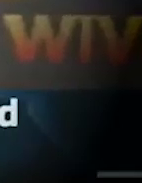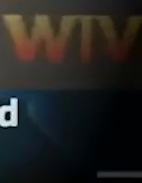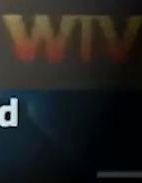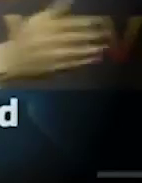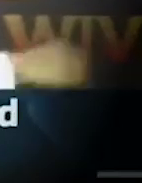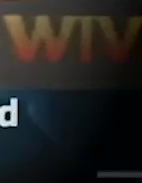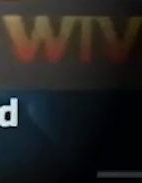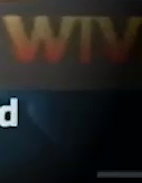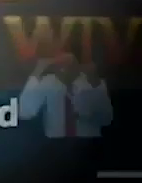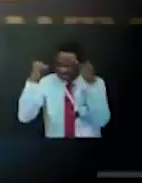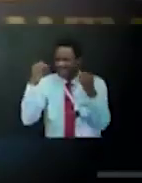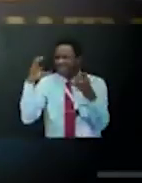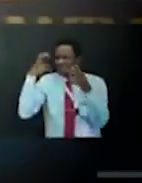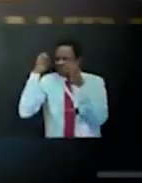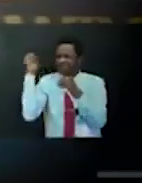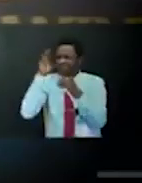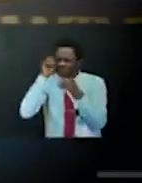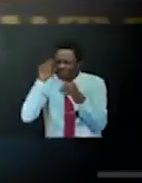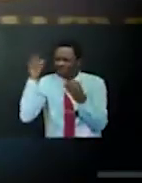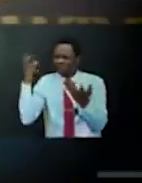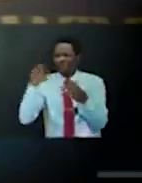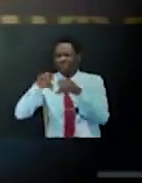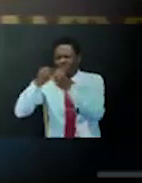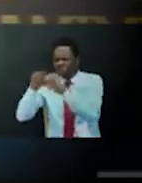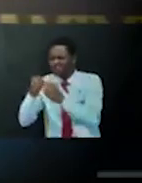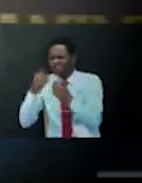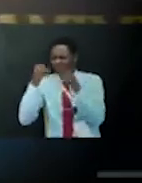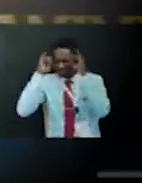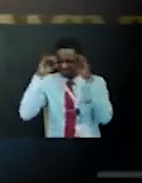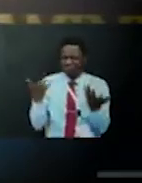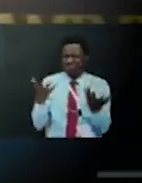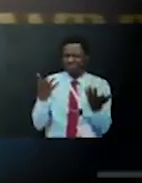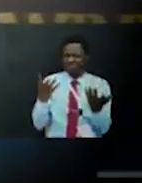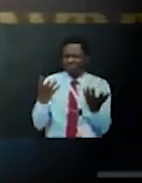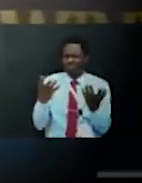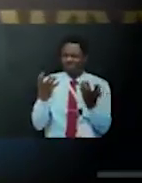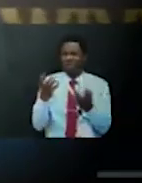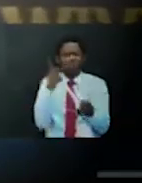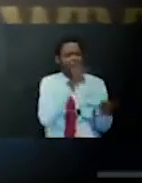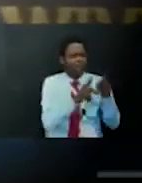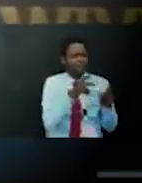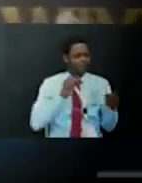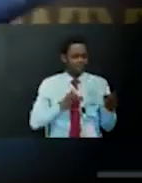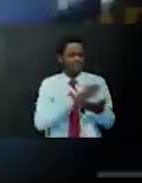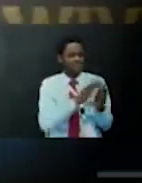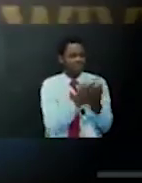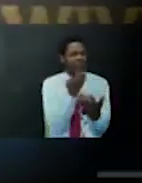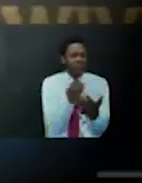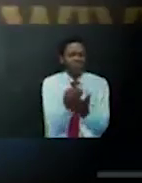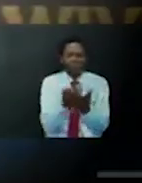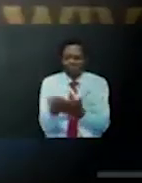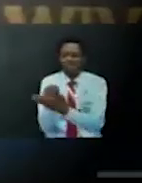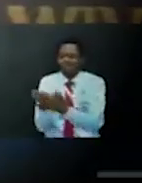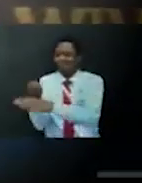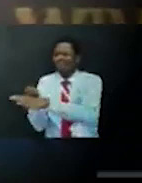and calendar. Superstition. We want the people to be beggars. To be beggarly, always depending on you, the